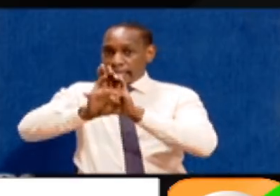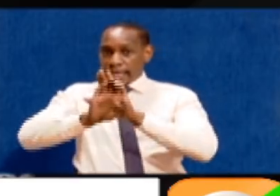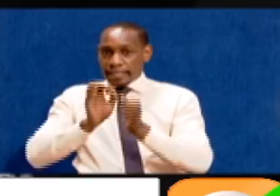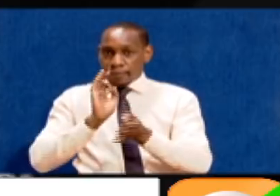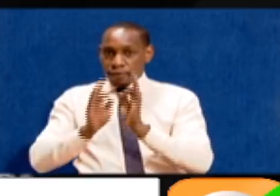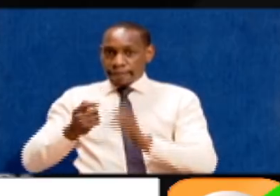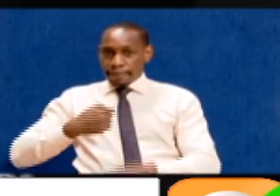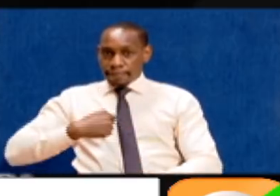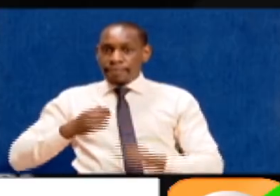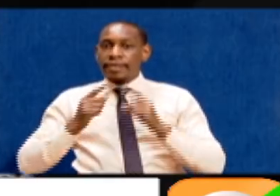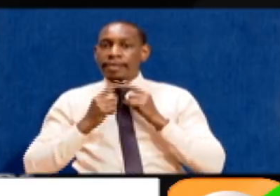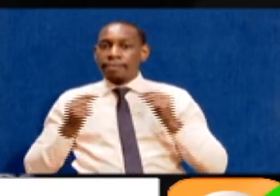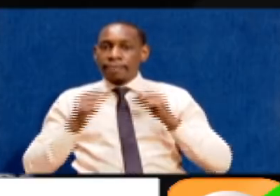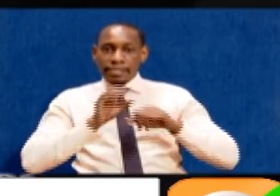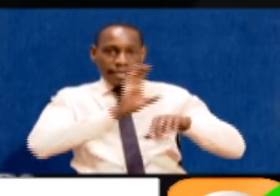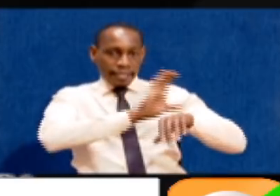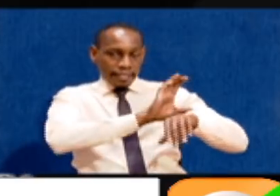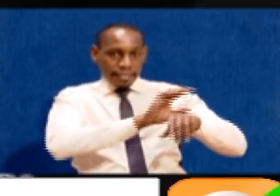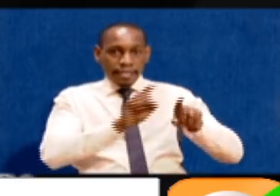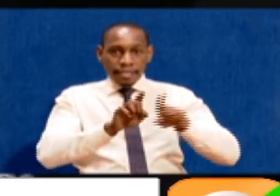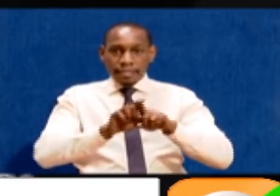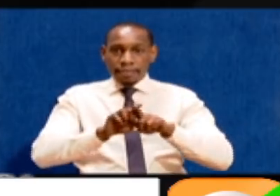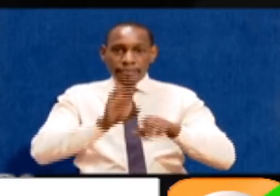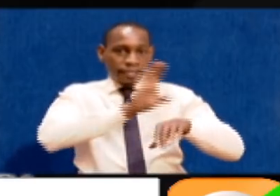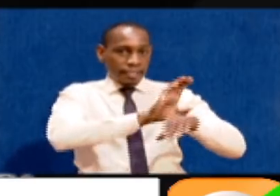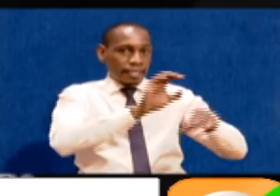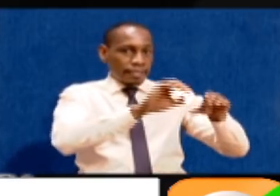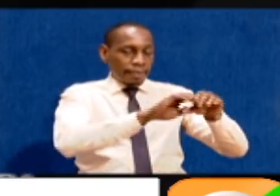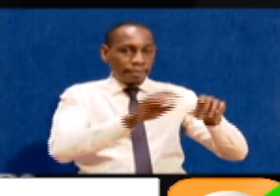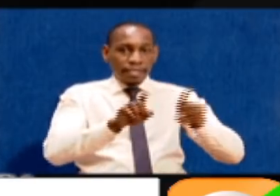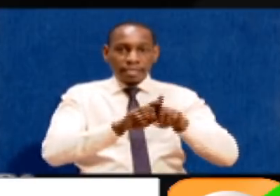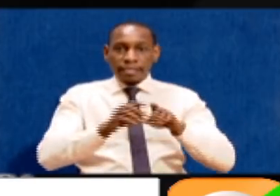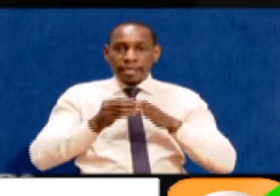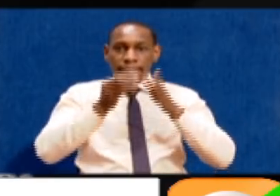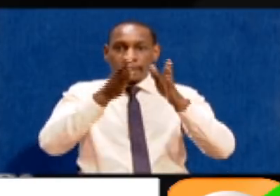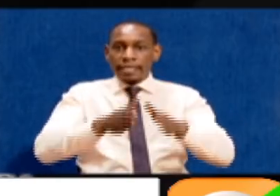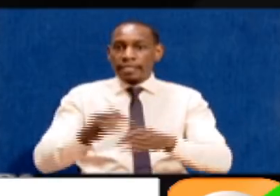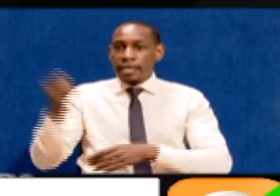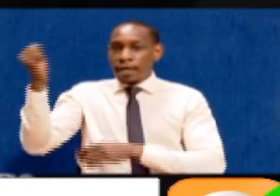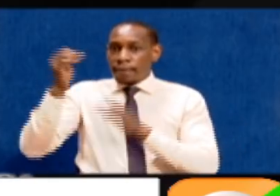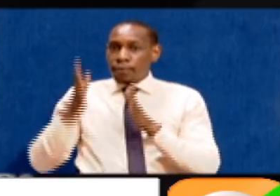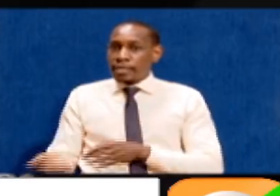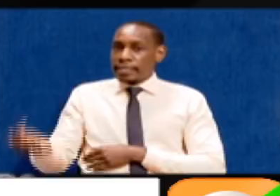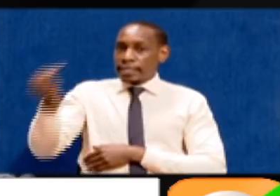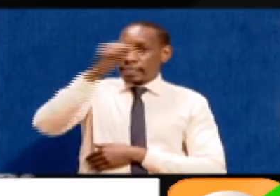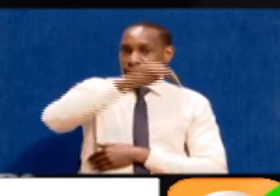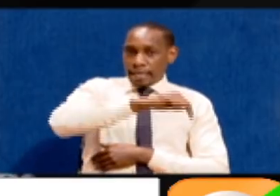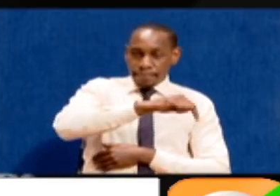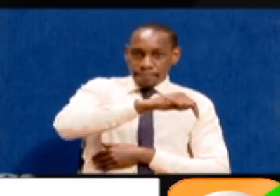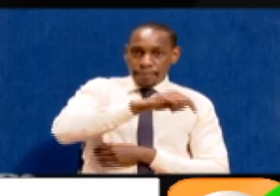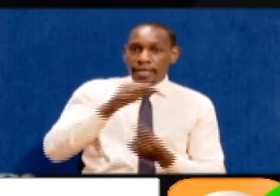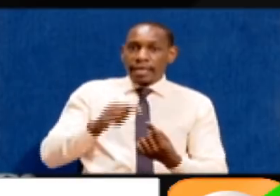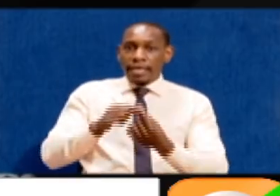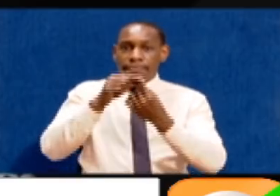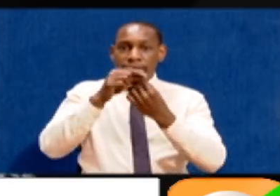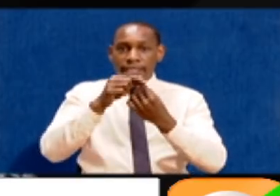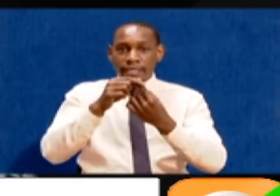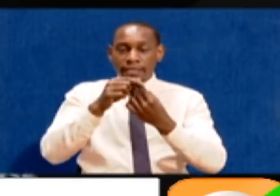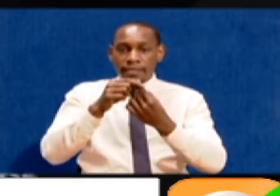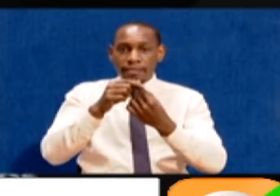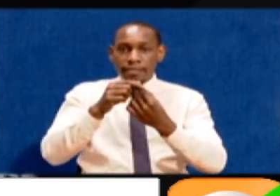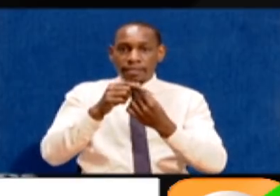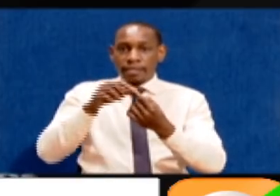I was a pastor of a church and a congregation, and our leaders, political leaders come in, especially of